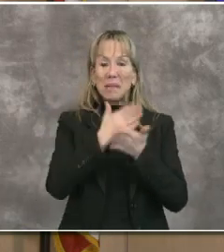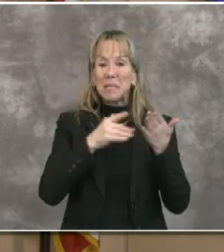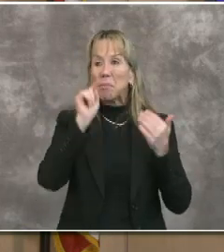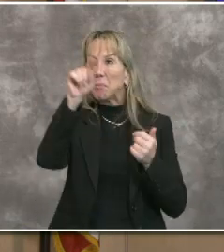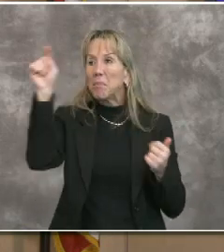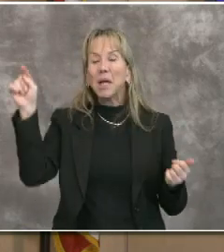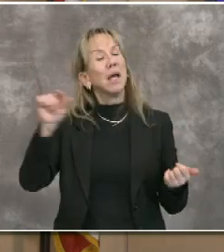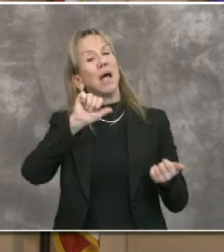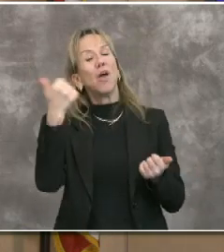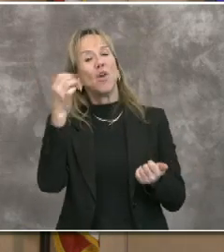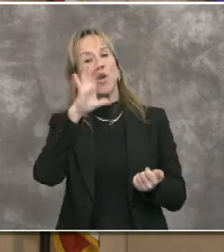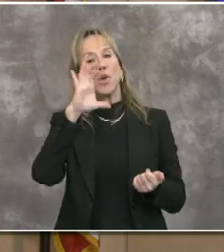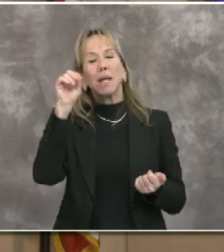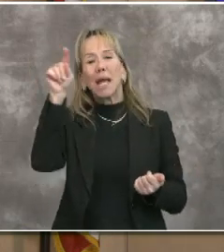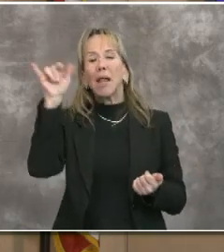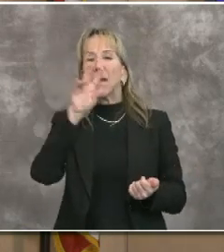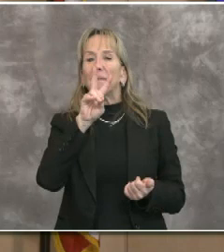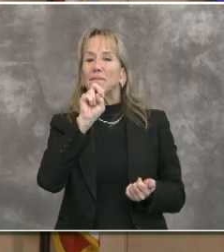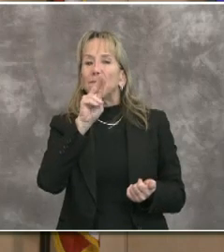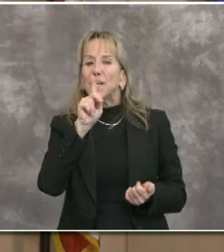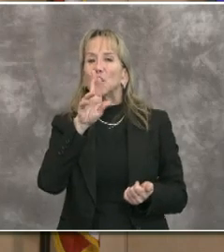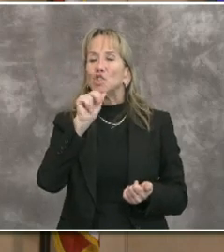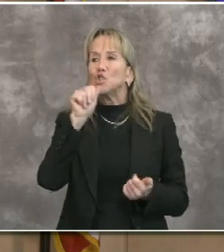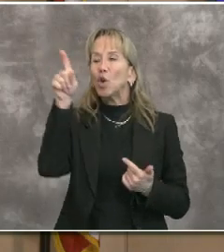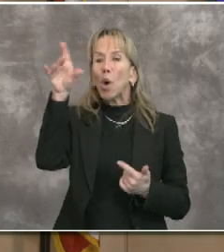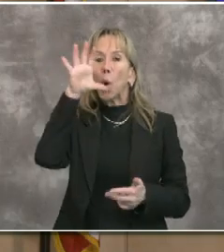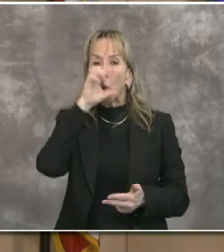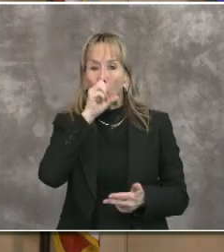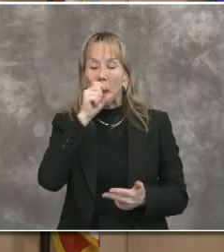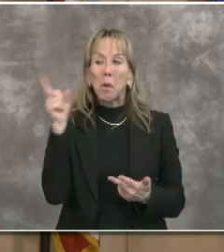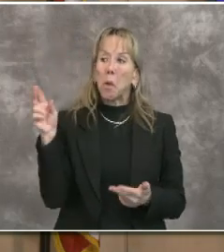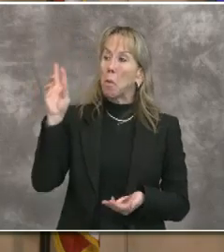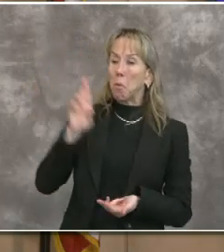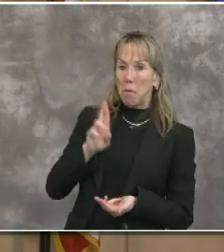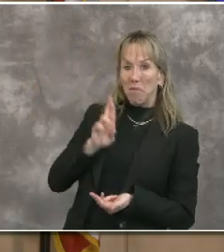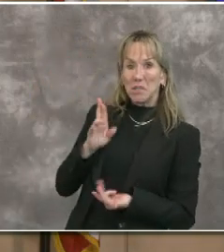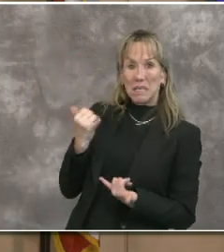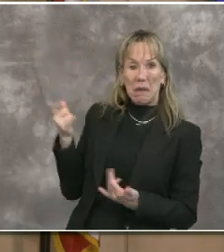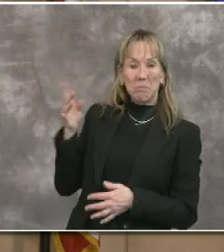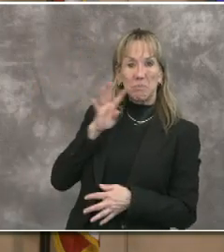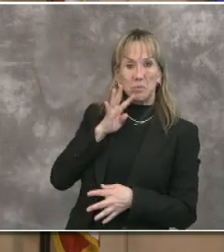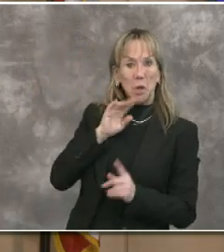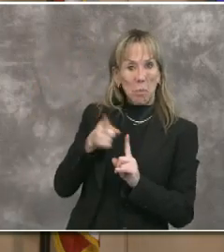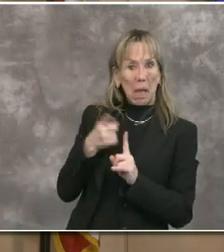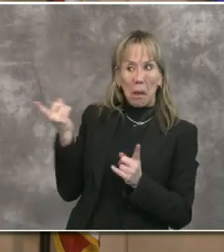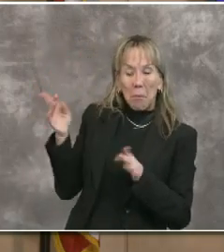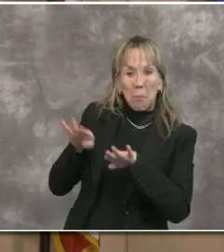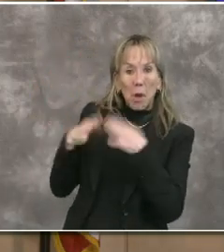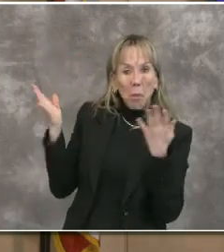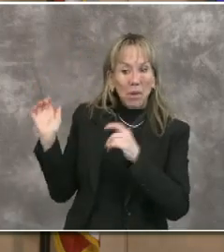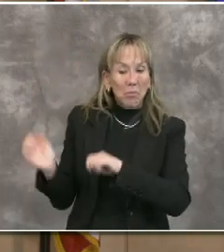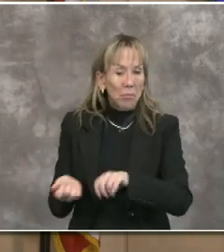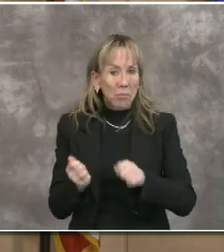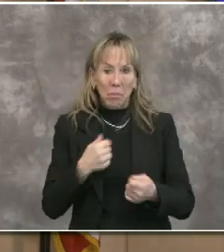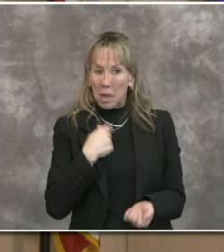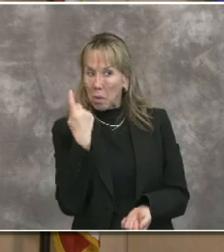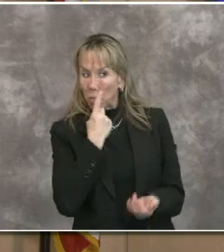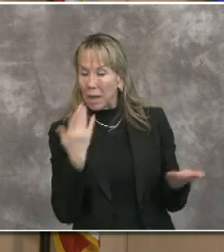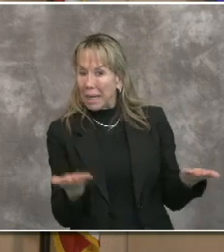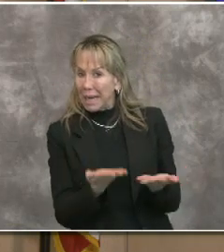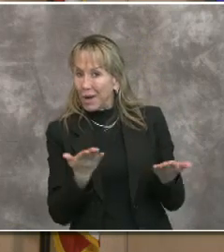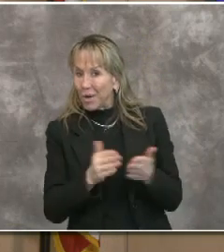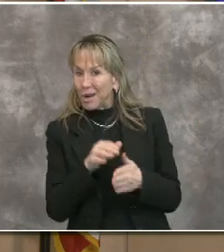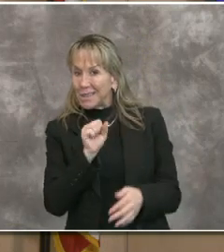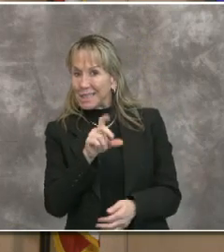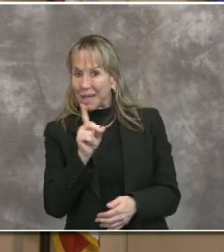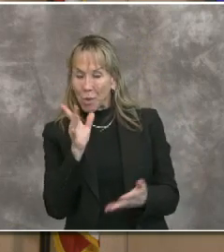and Orange, have been opened with restrictions, and Riverside is considering doing the same this week. Has there been any consideration to allowing some or all